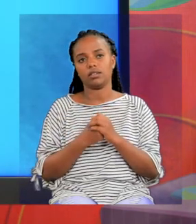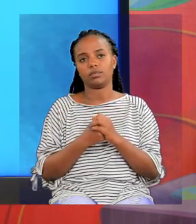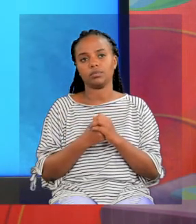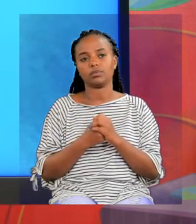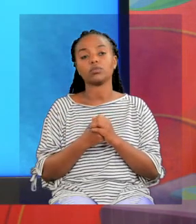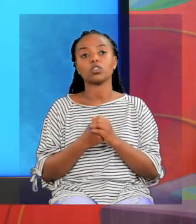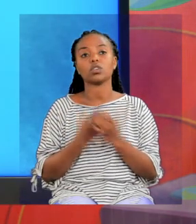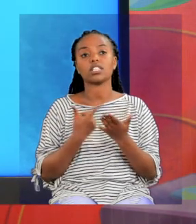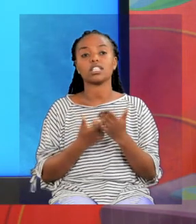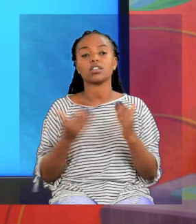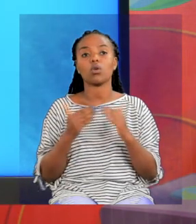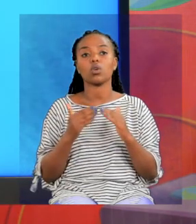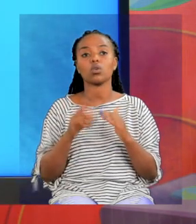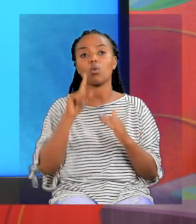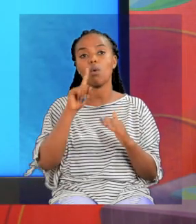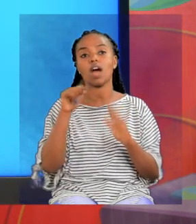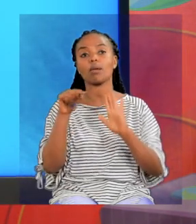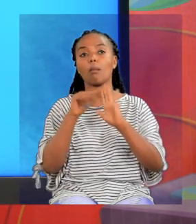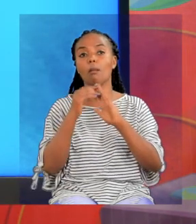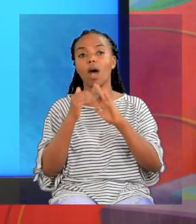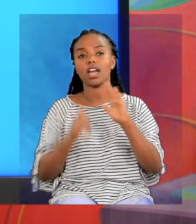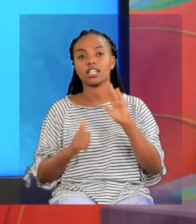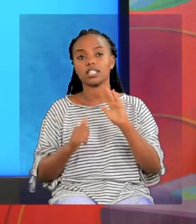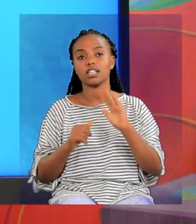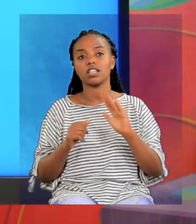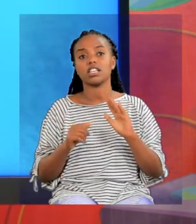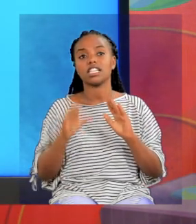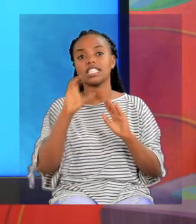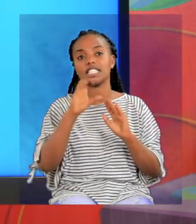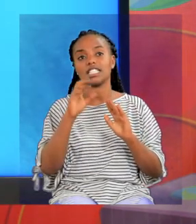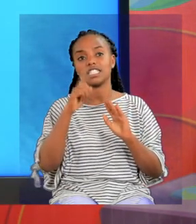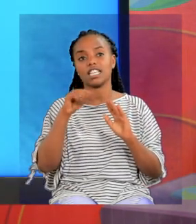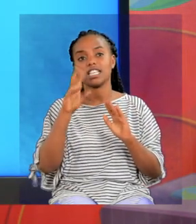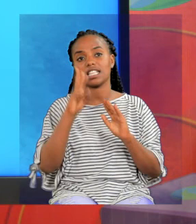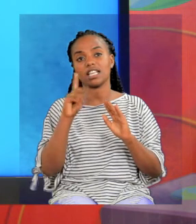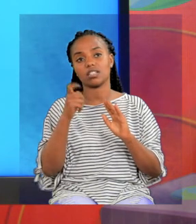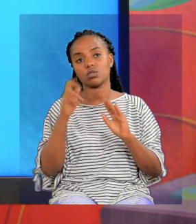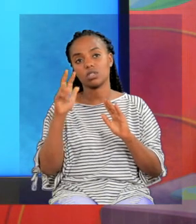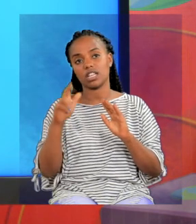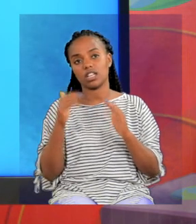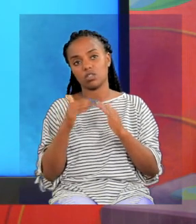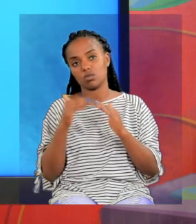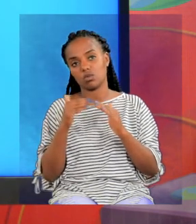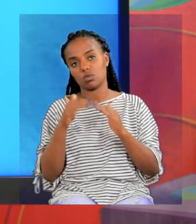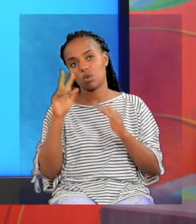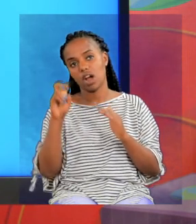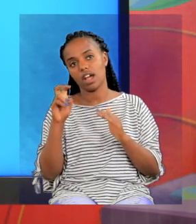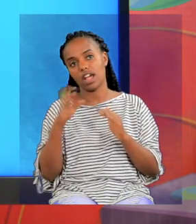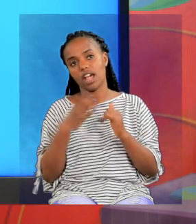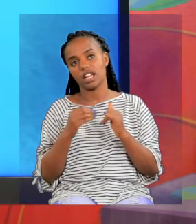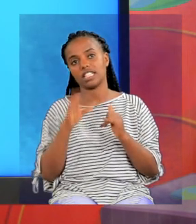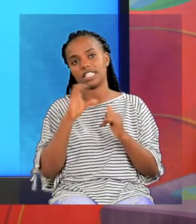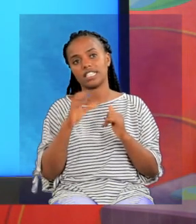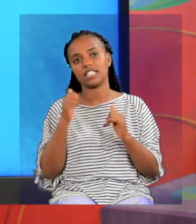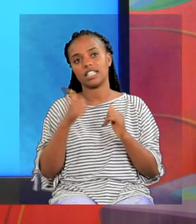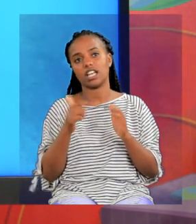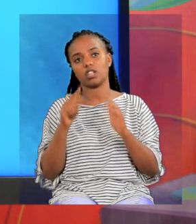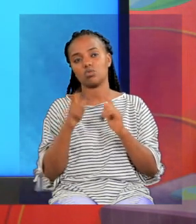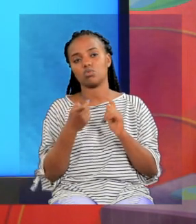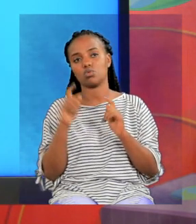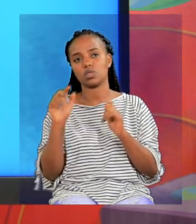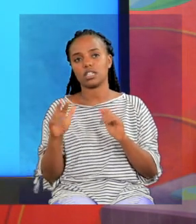So, this equal to 1 minus the combination of 6 to 3 is 20, and the combination of 10 to 3 is